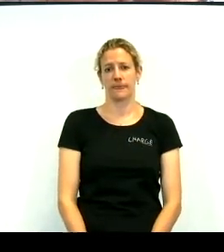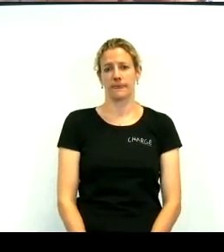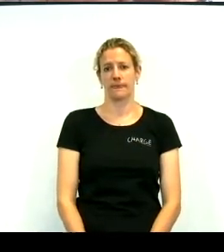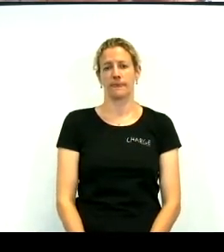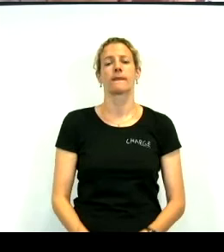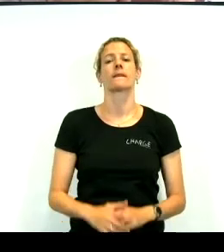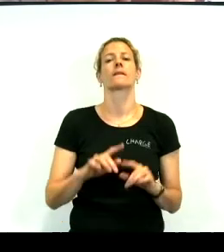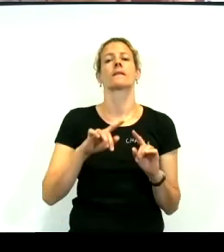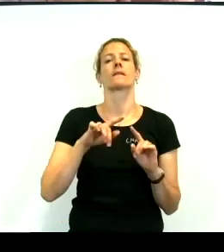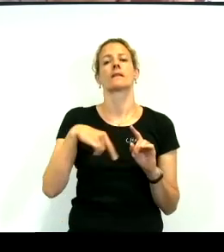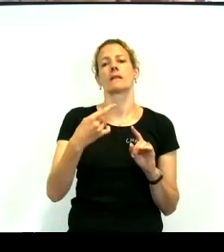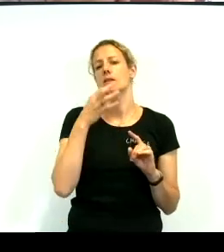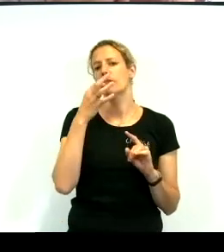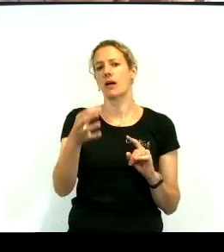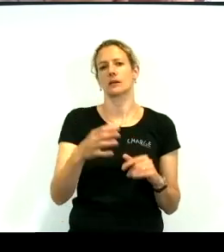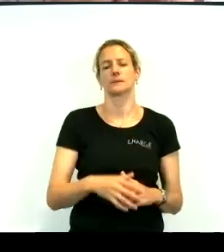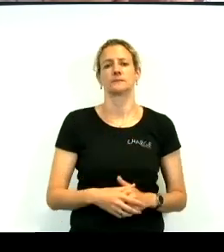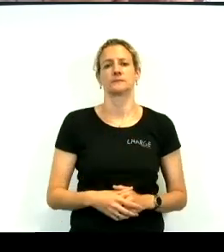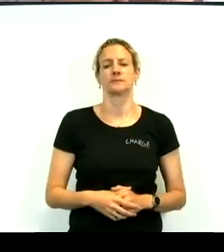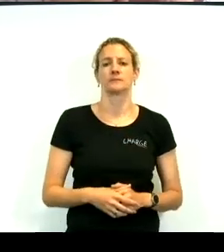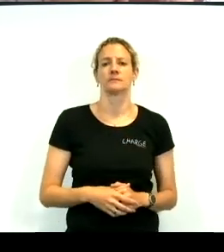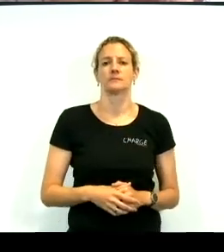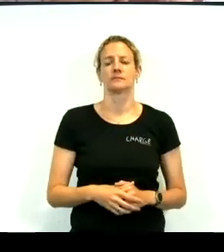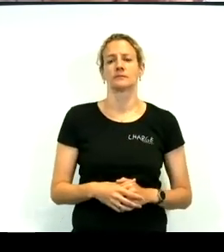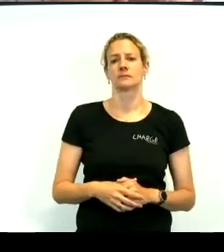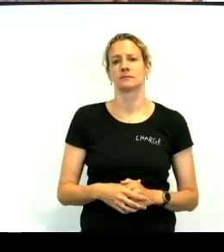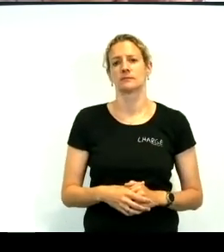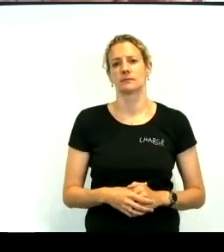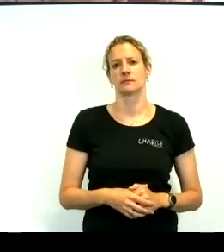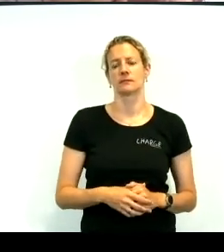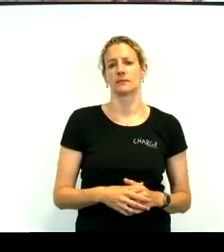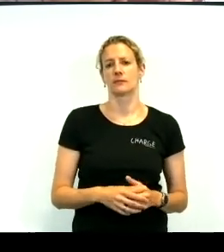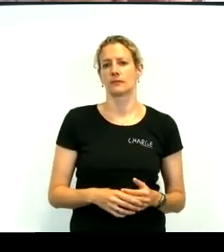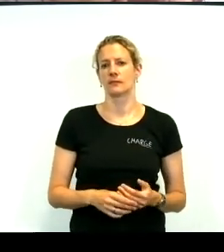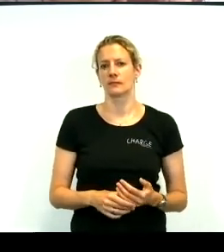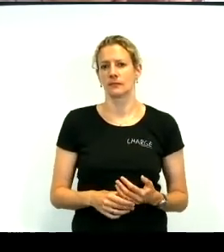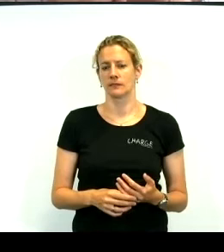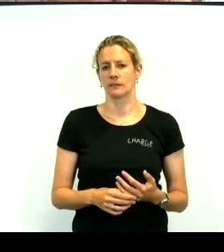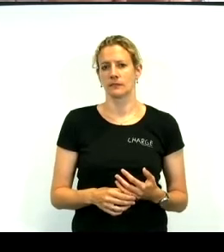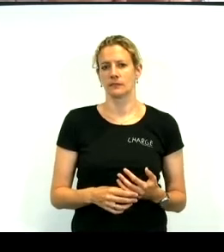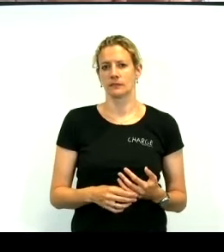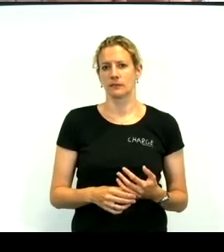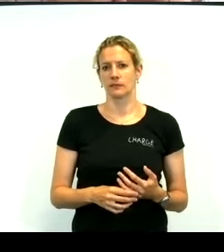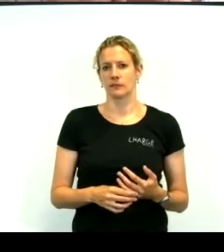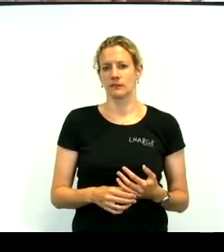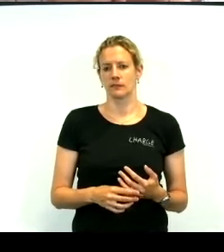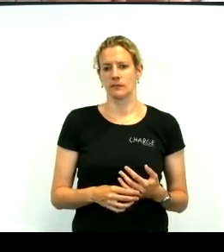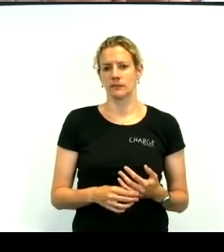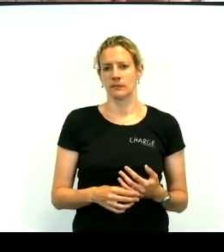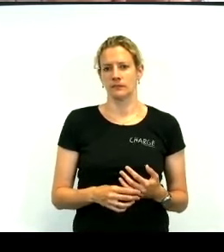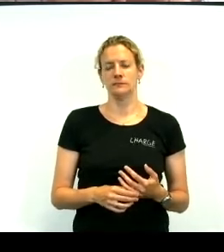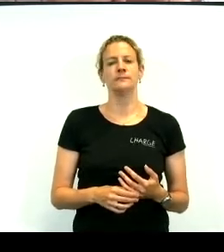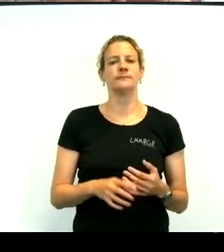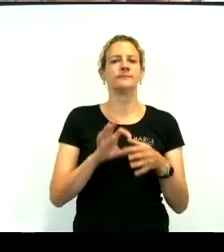Gail, eine weitere deutsche Frage. Gail, there's another question that was posted in German. Da geht es die Story von